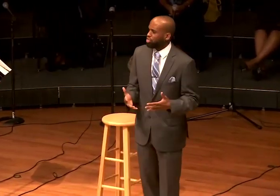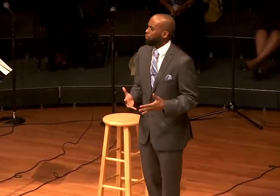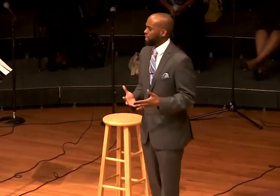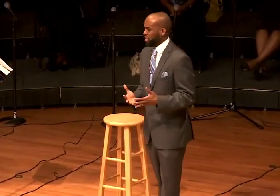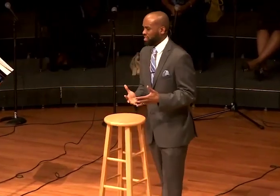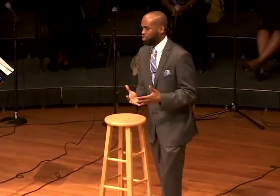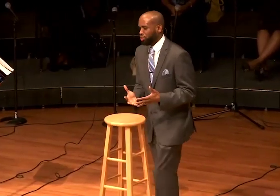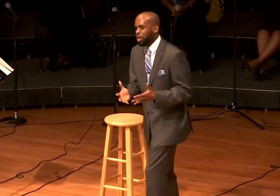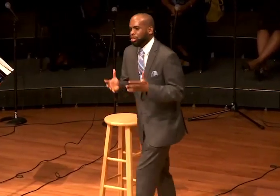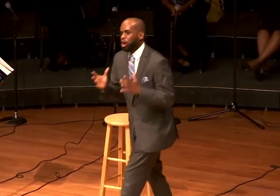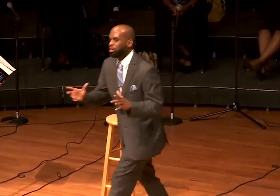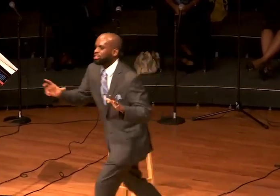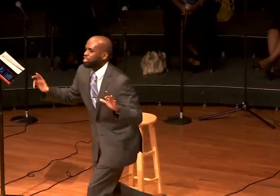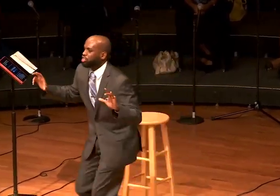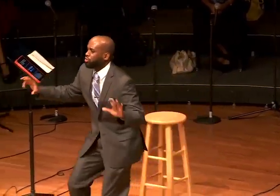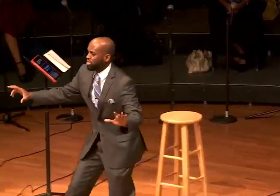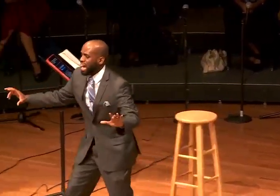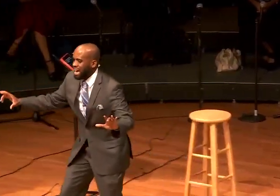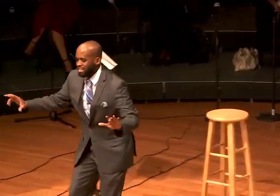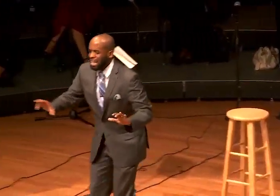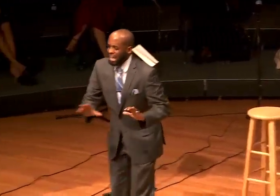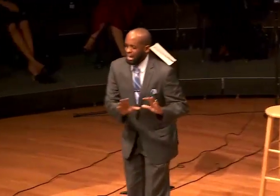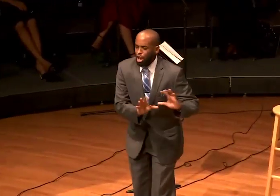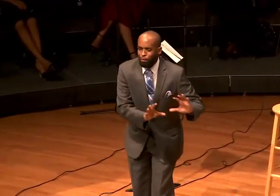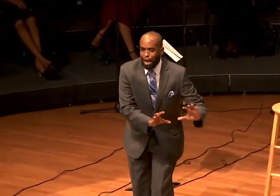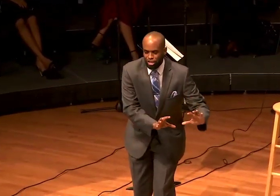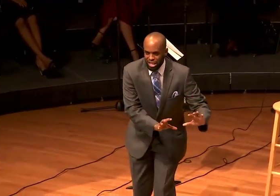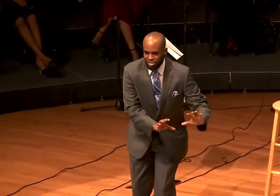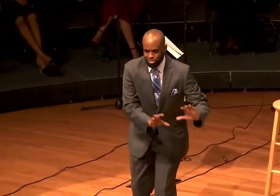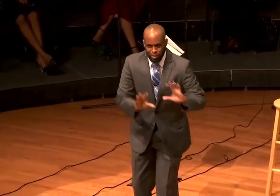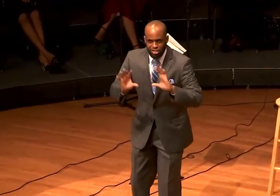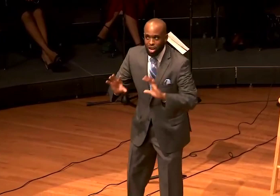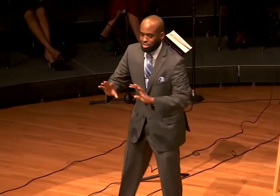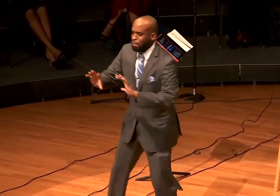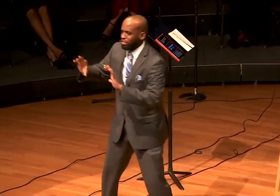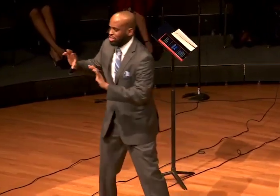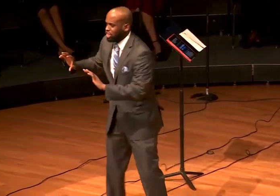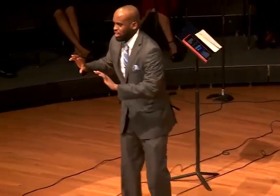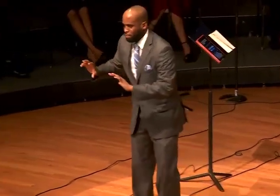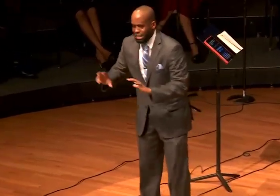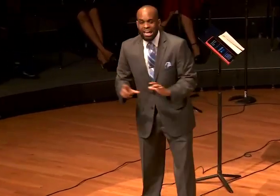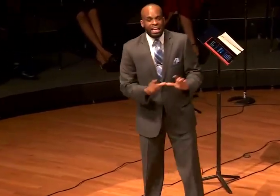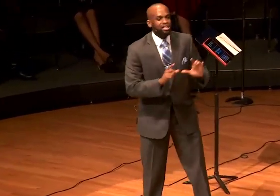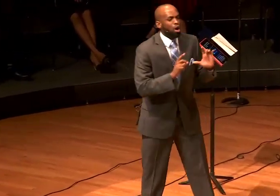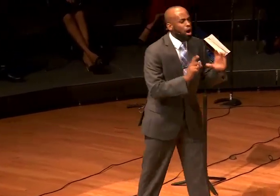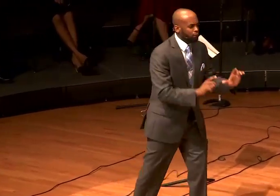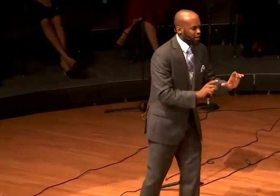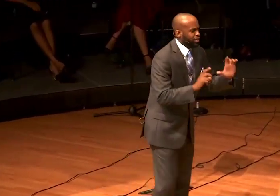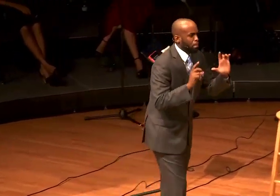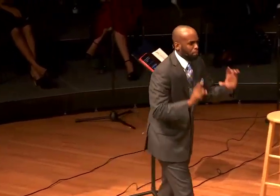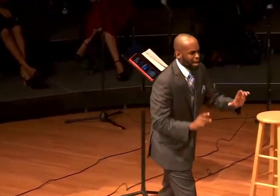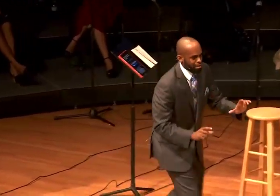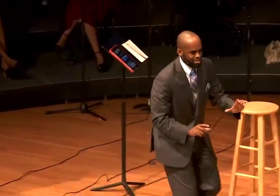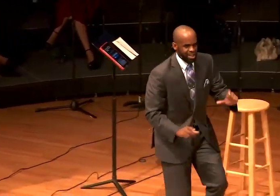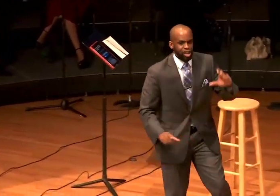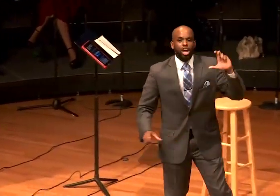They also visited you. Notice the two sides. And I love how Jesus, when he talks about the judgment, he's